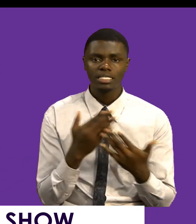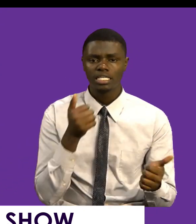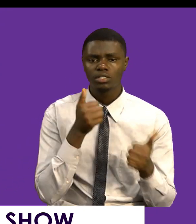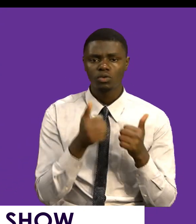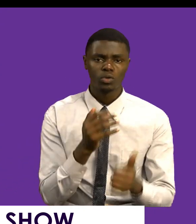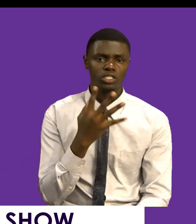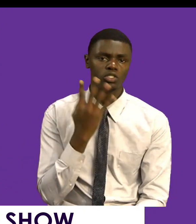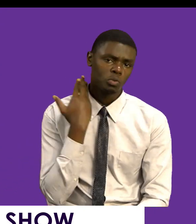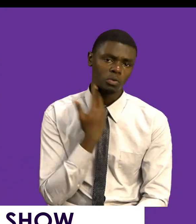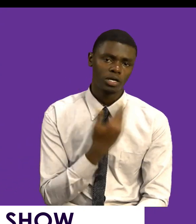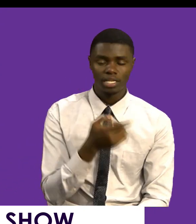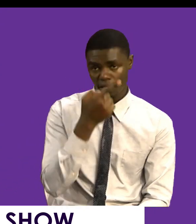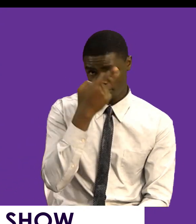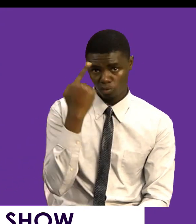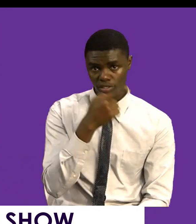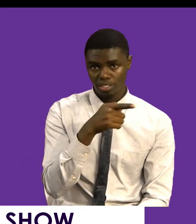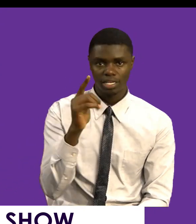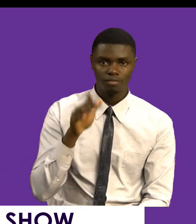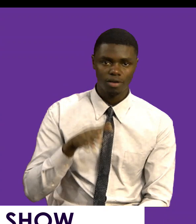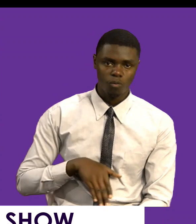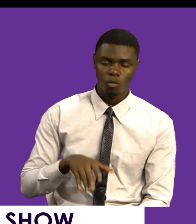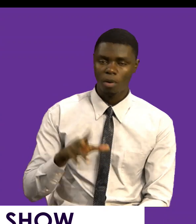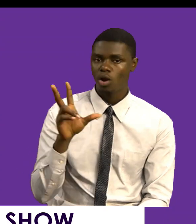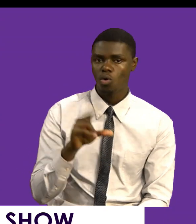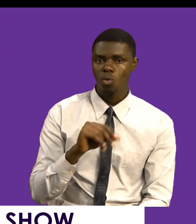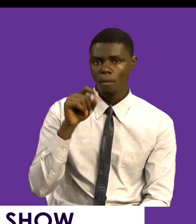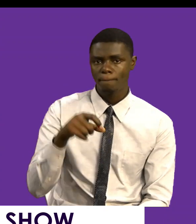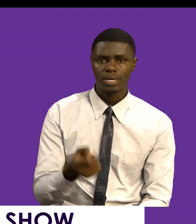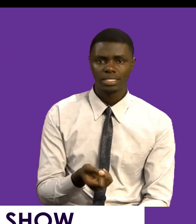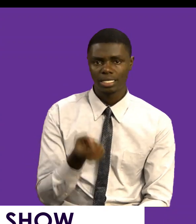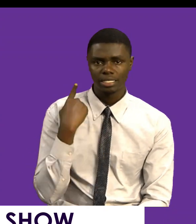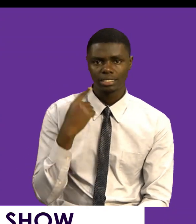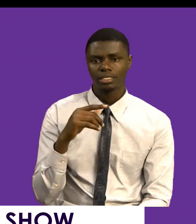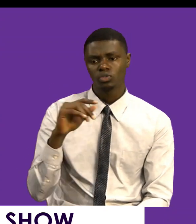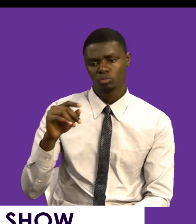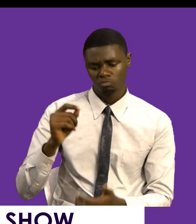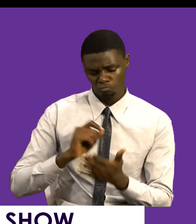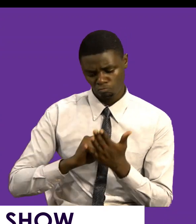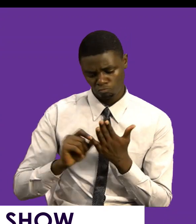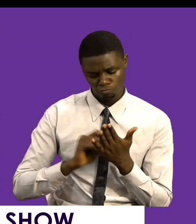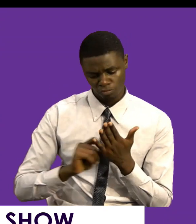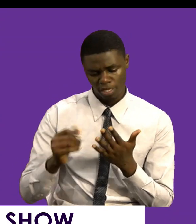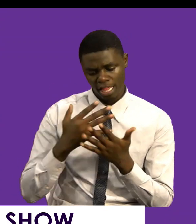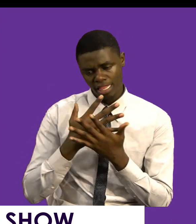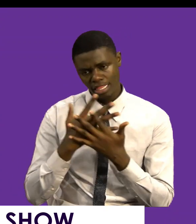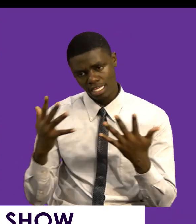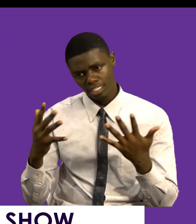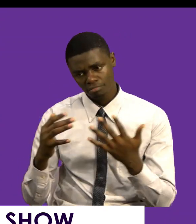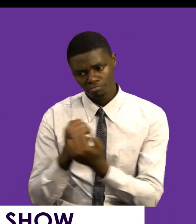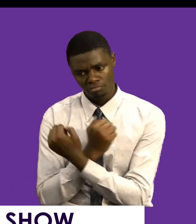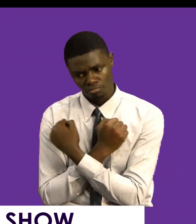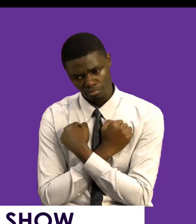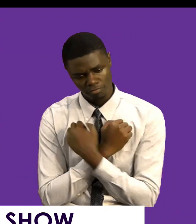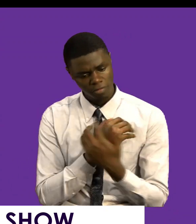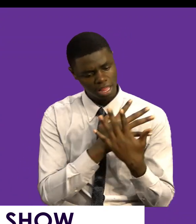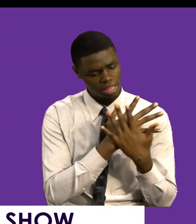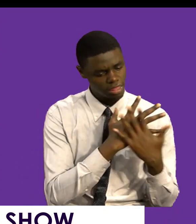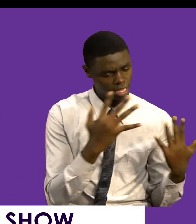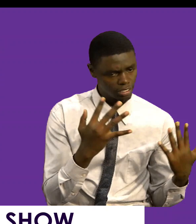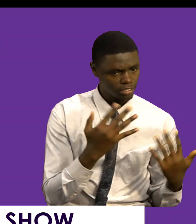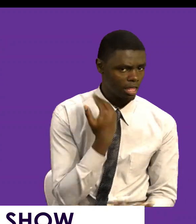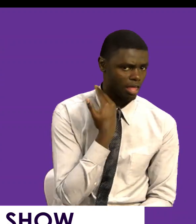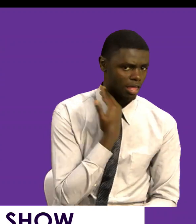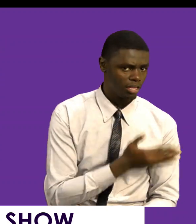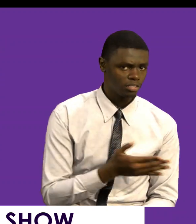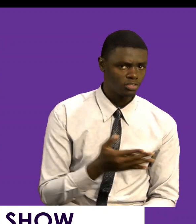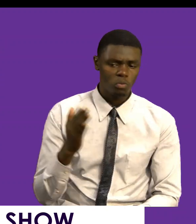like just because you're a woman. No. You need to understand. Take stock right now. What are the things that you like? What is the music that you like